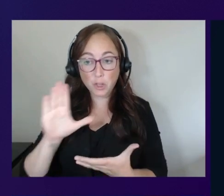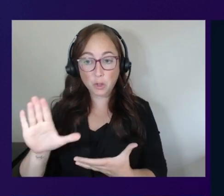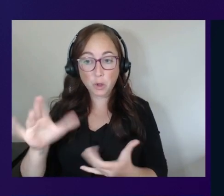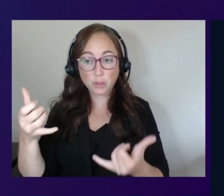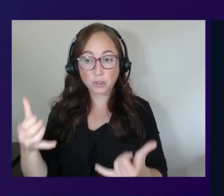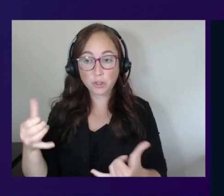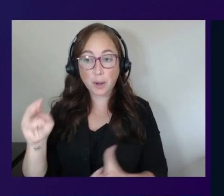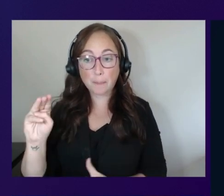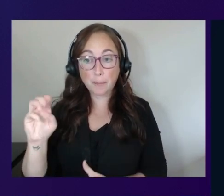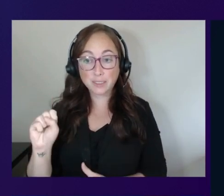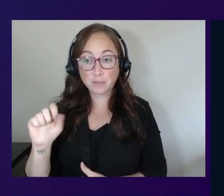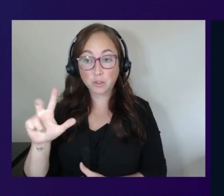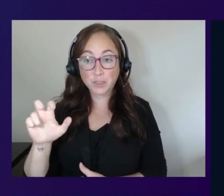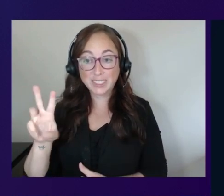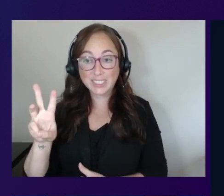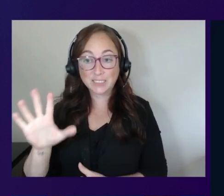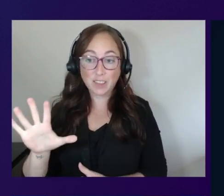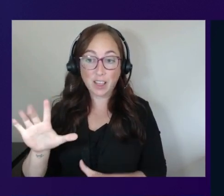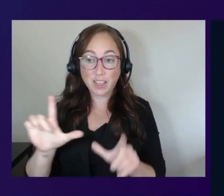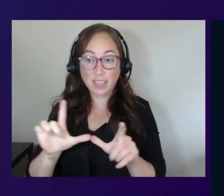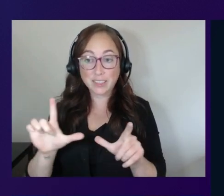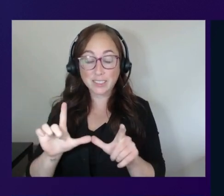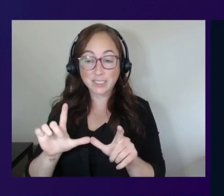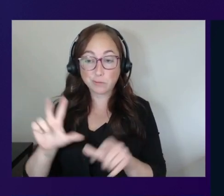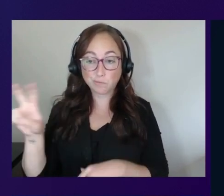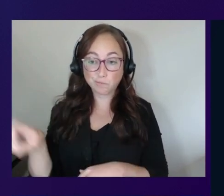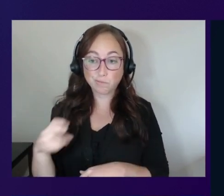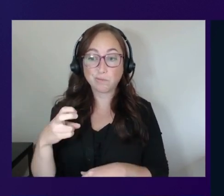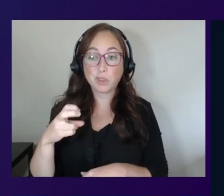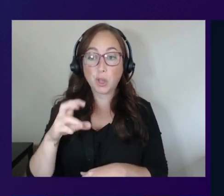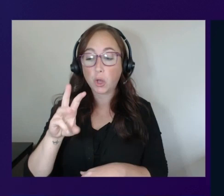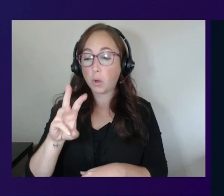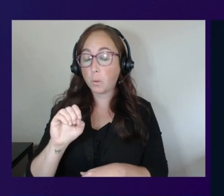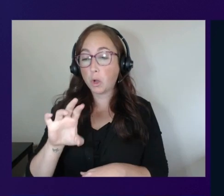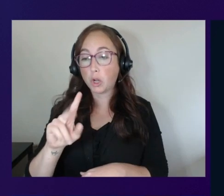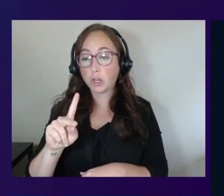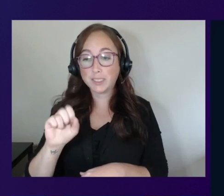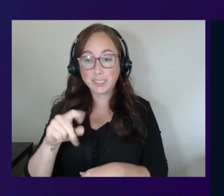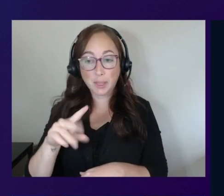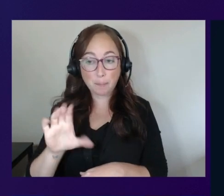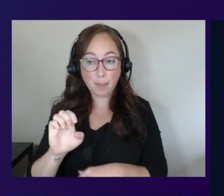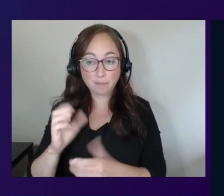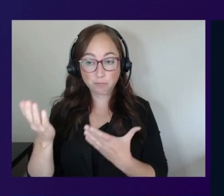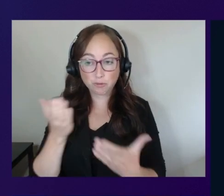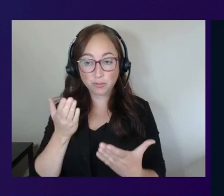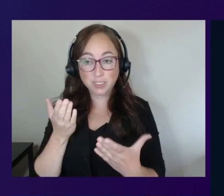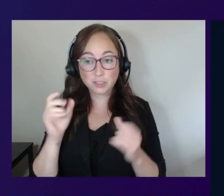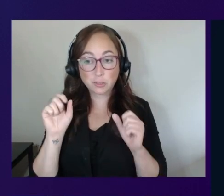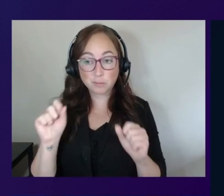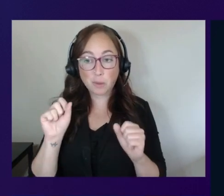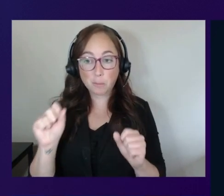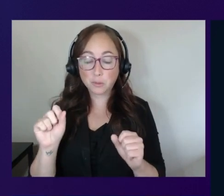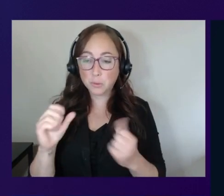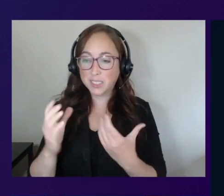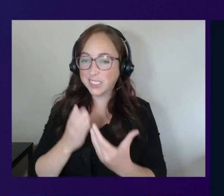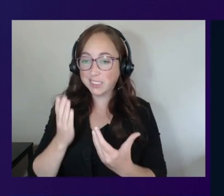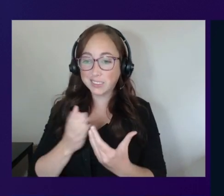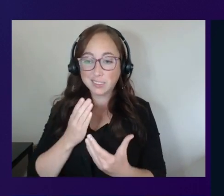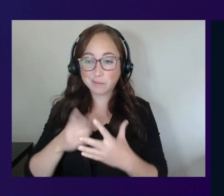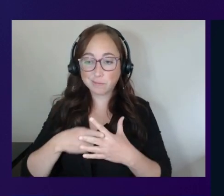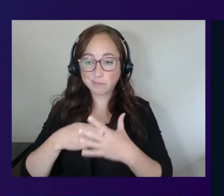Microsoft 365 licenses to Workspaces services. So you should be able to easily activate